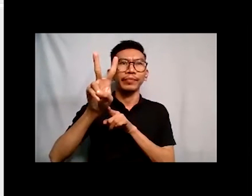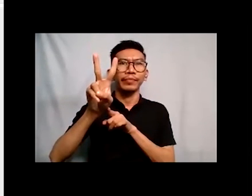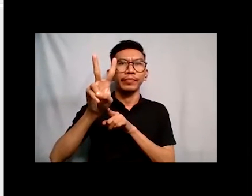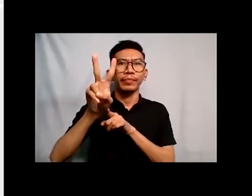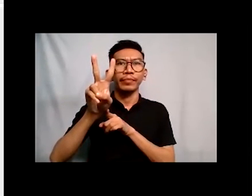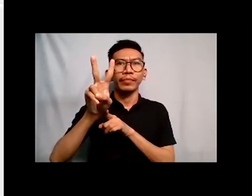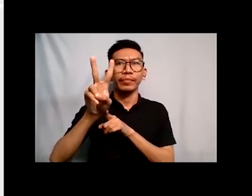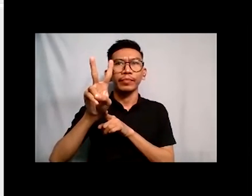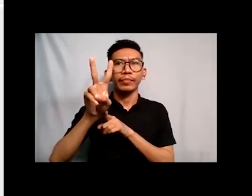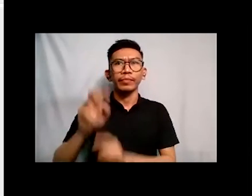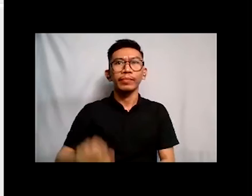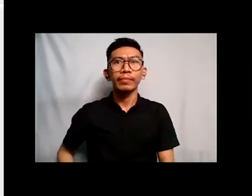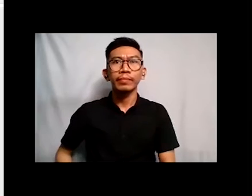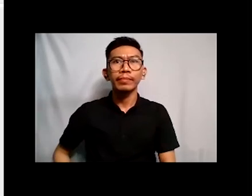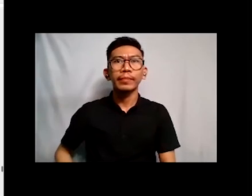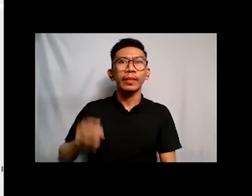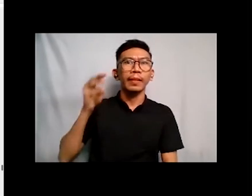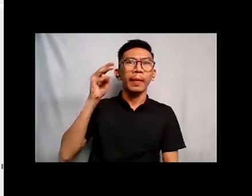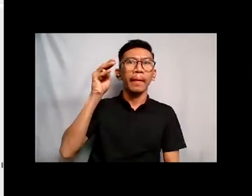Meng has her hand up. mhm.